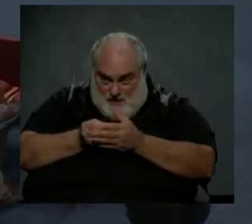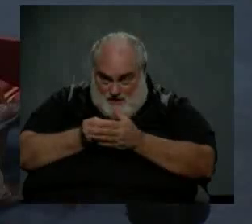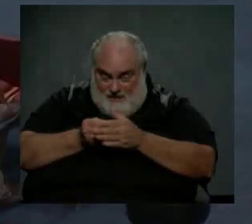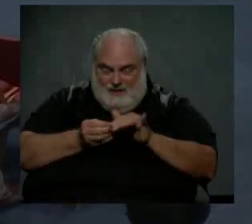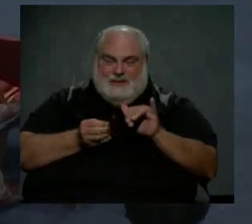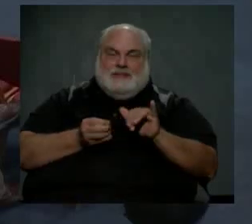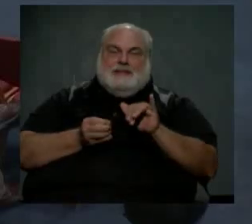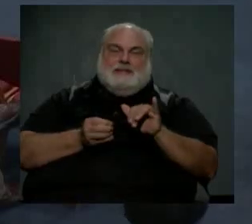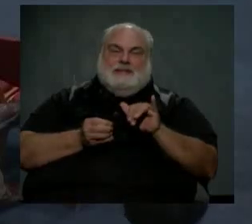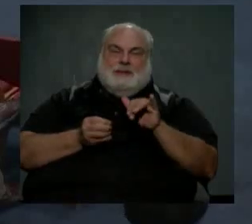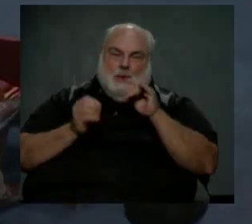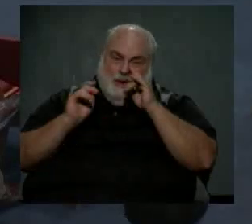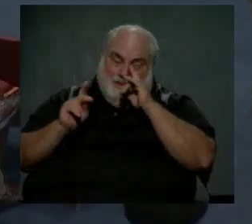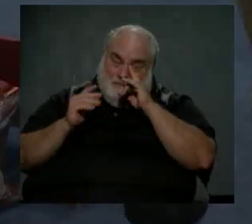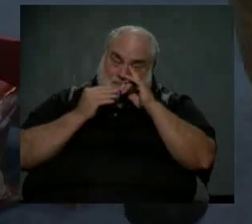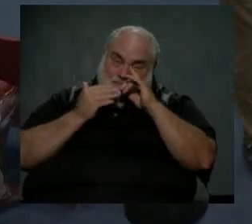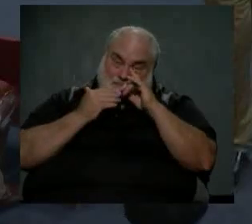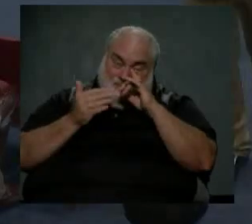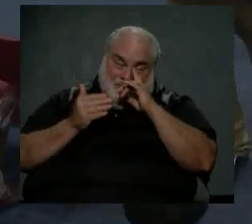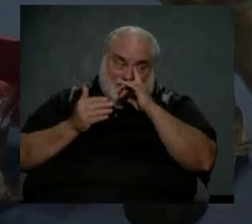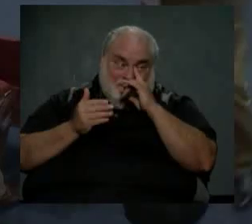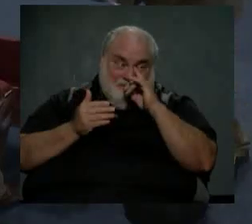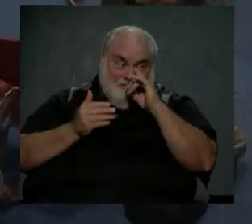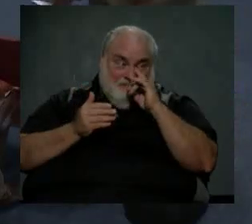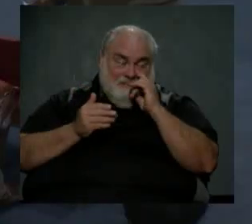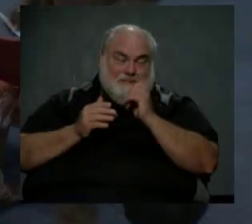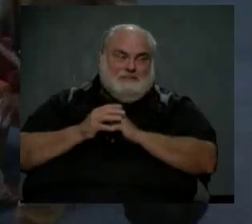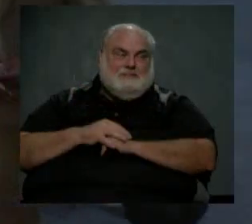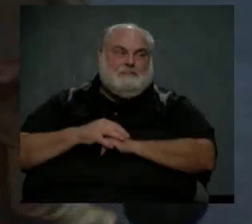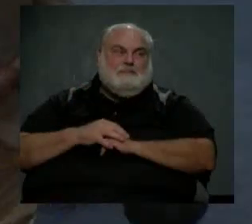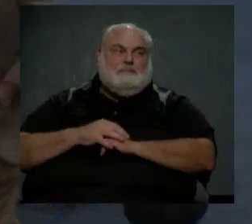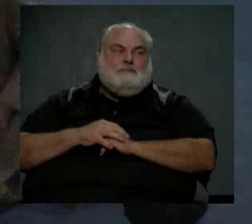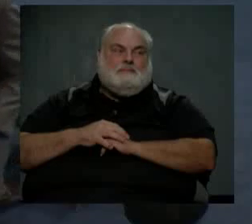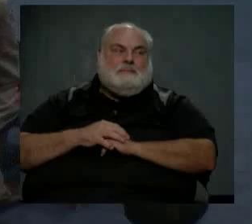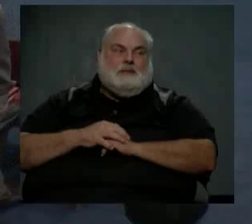Yeah, okay, all right, thank you. You're welcome.